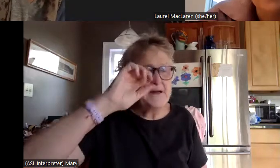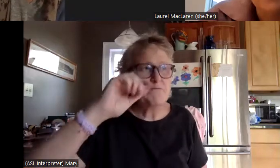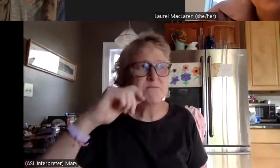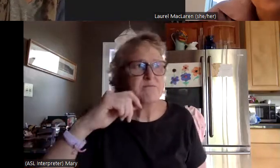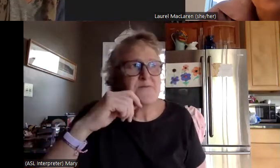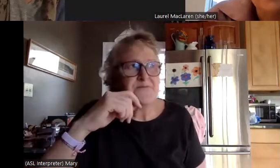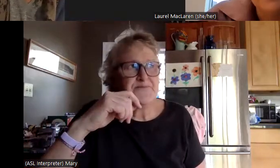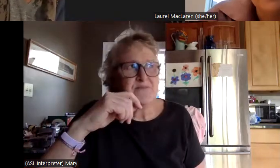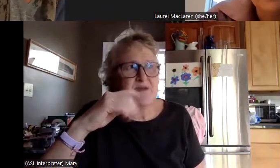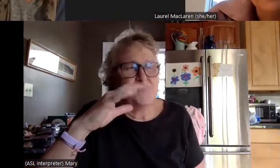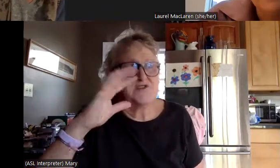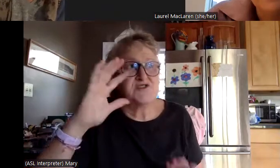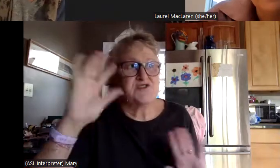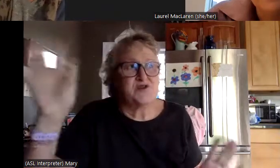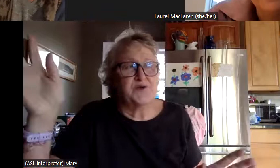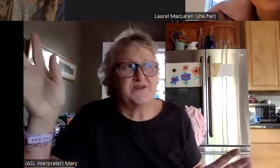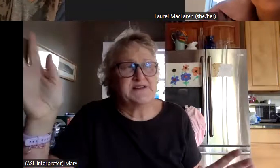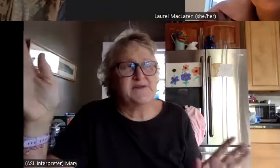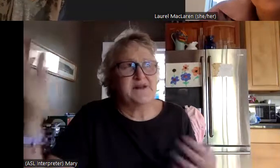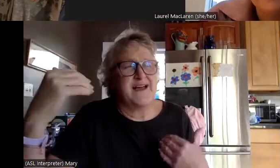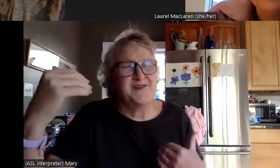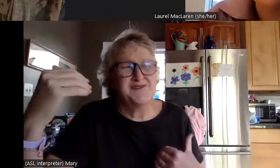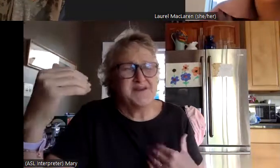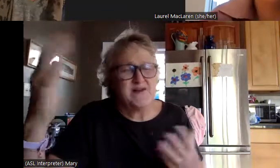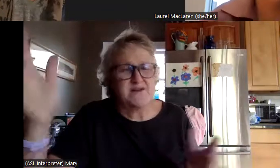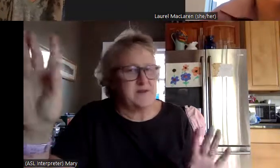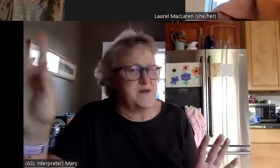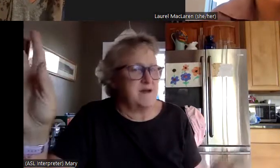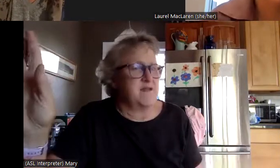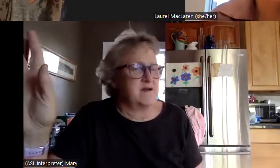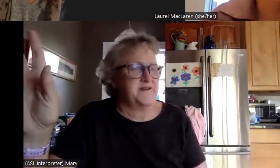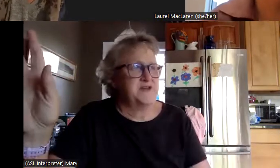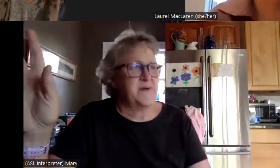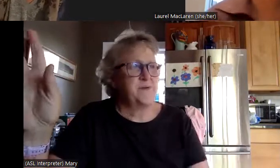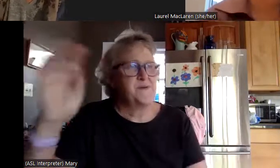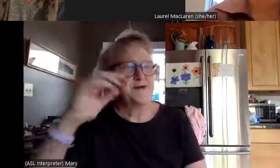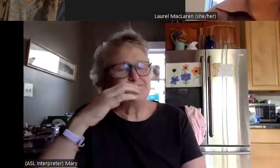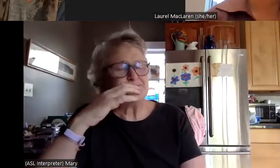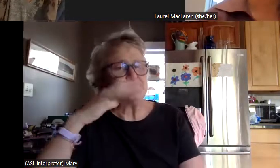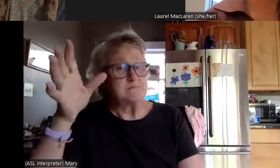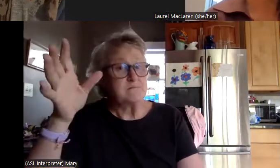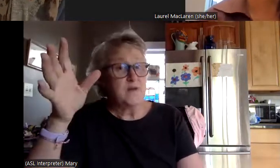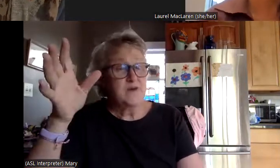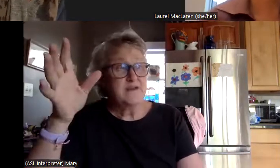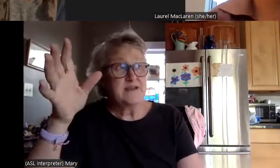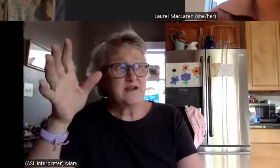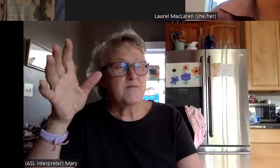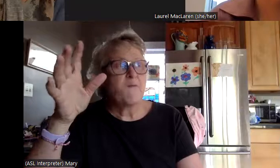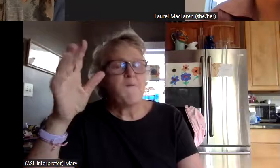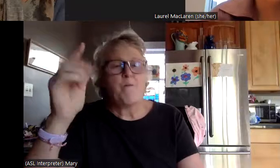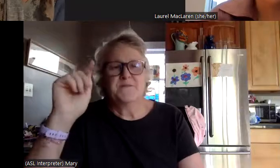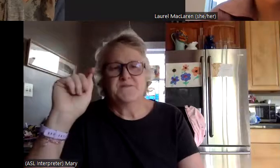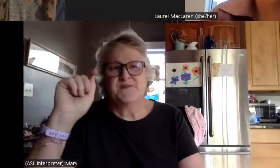Ooh. and it was so perfect. I mean, I couldn't do it now because I'm not in that kind of shape, but we could get